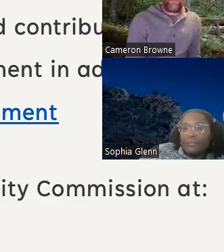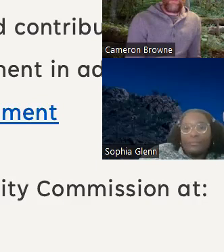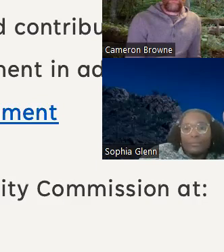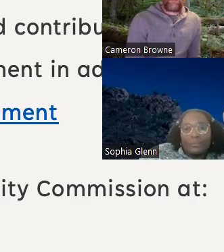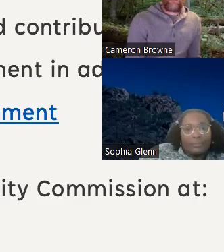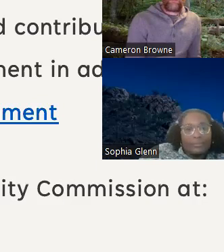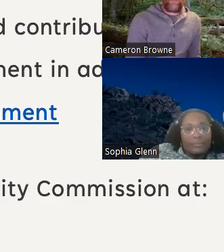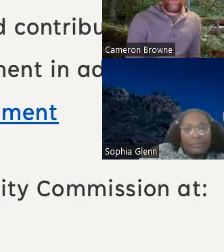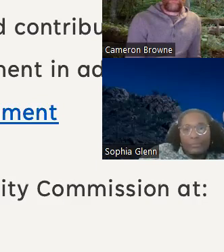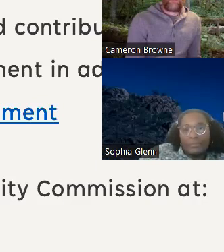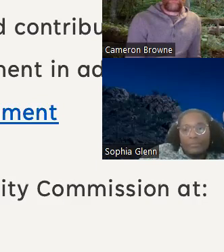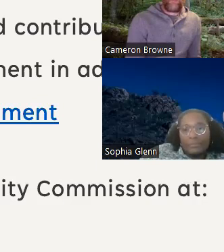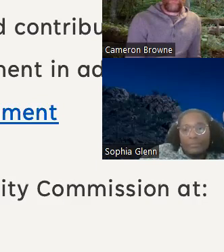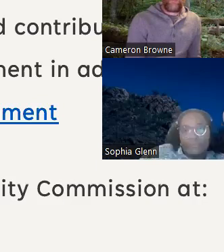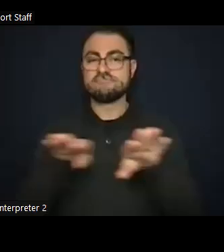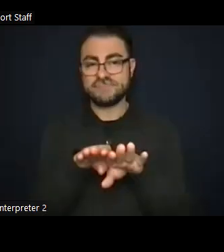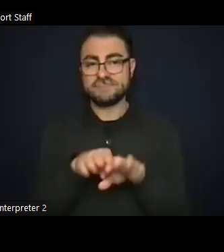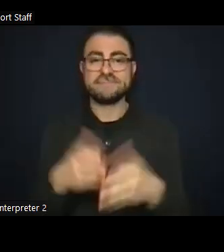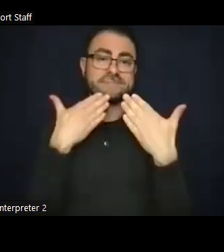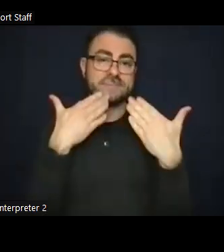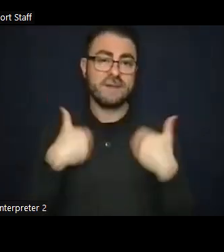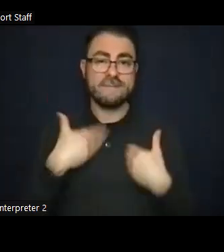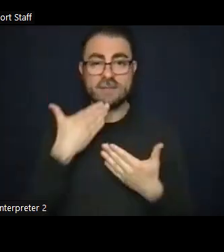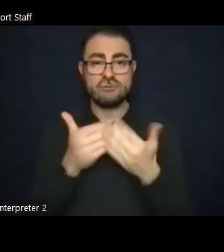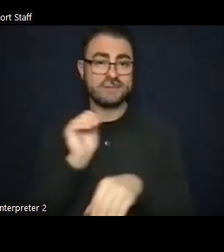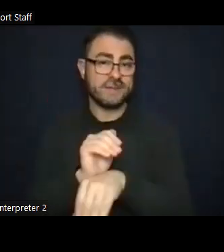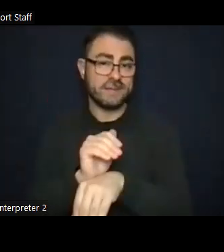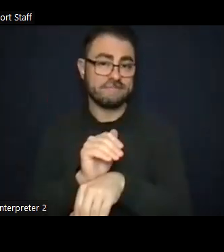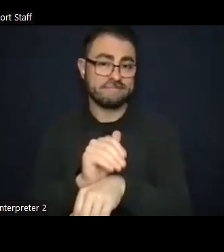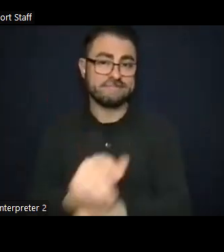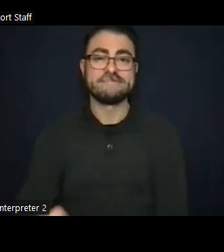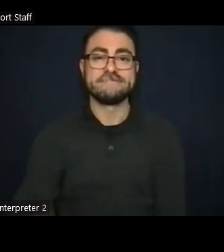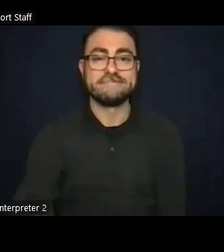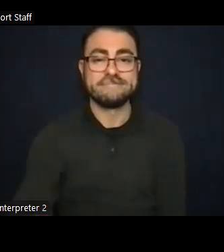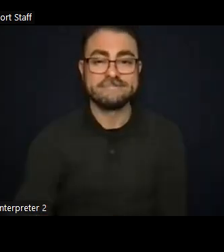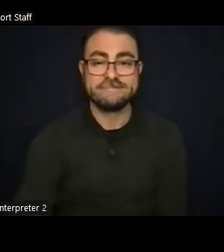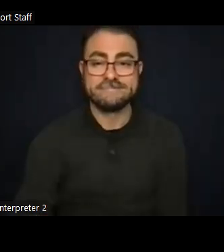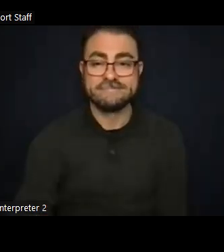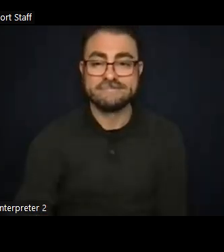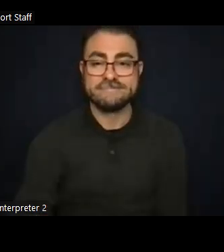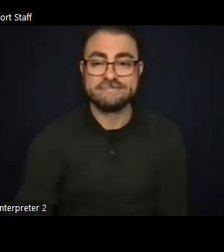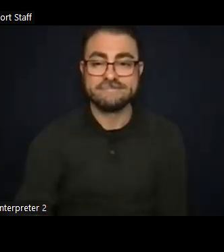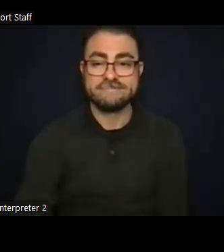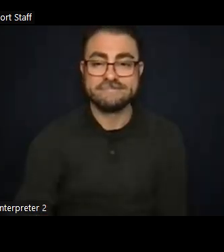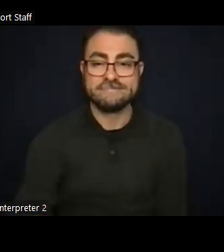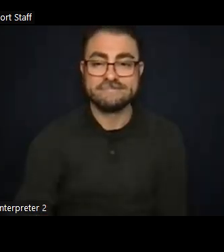and this meeting is adjourned. Thank you and have a good evening. Thank you, everyone. Peace.